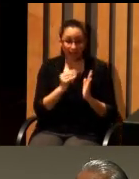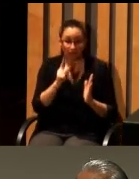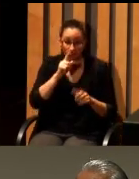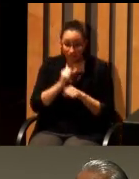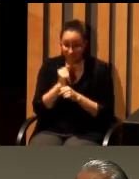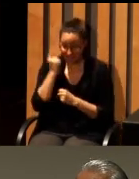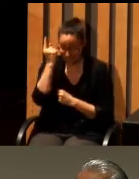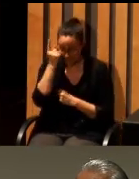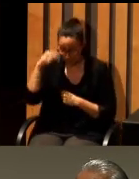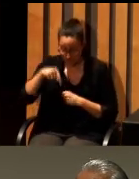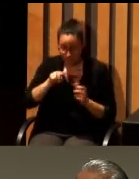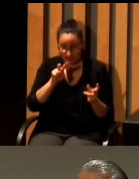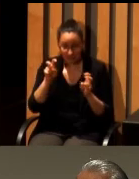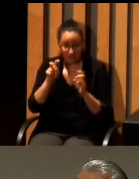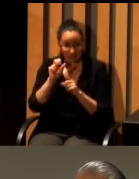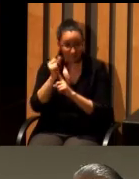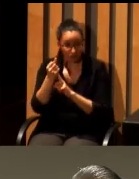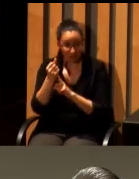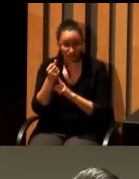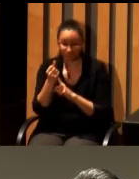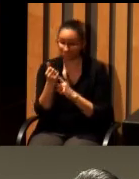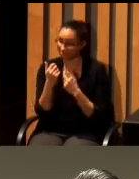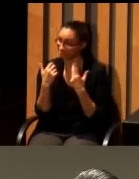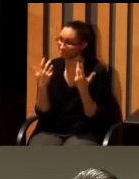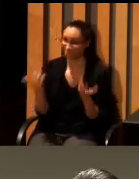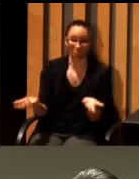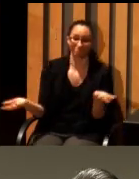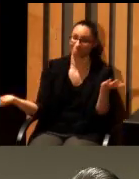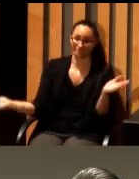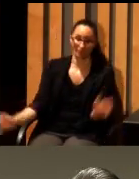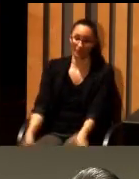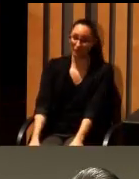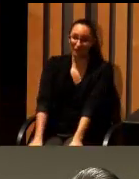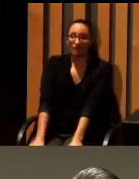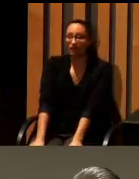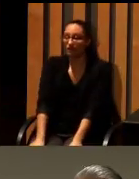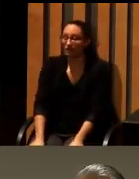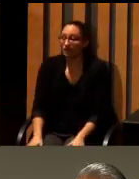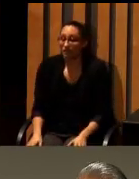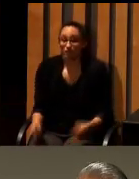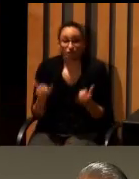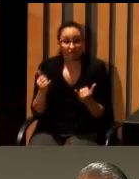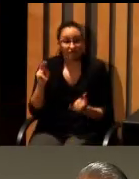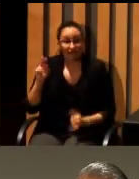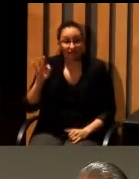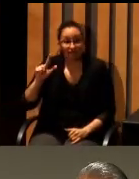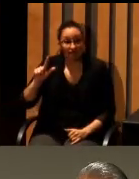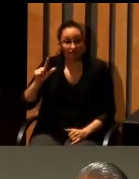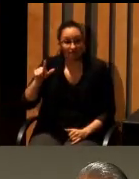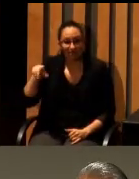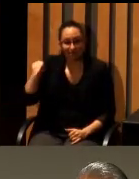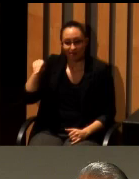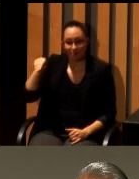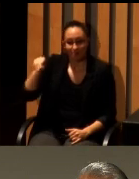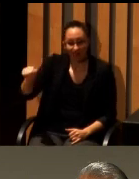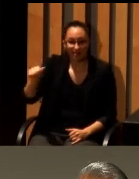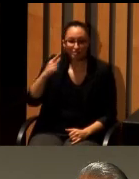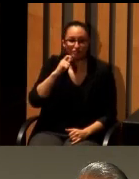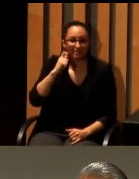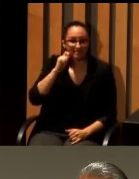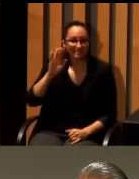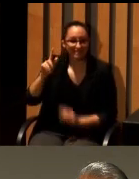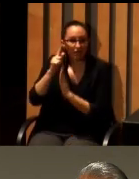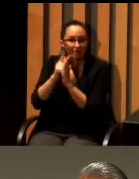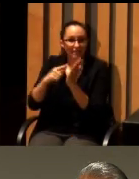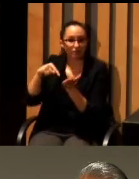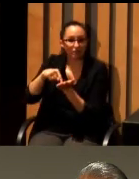seriously, it's at present moment, the NFL pays the Redskins legal bills